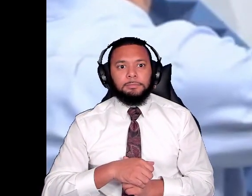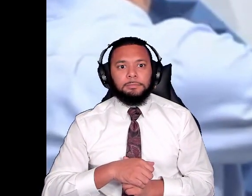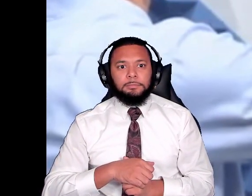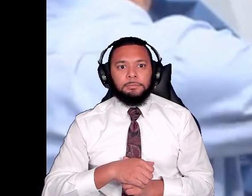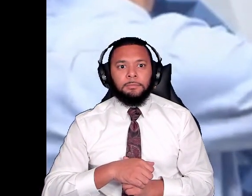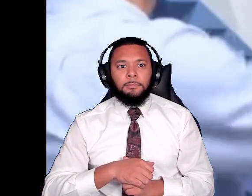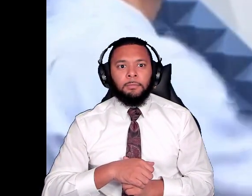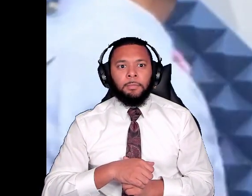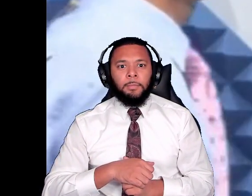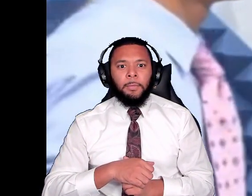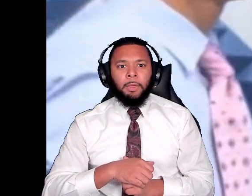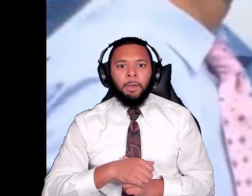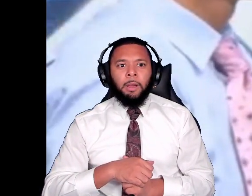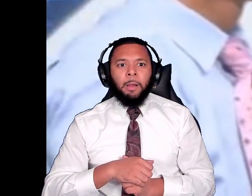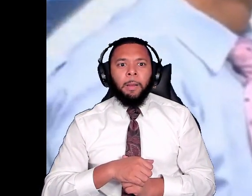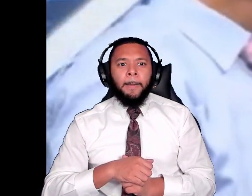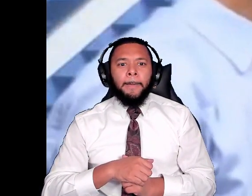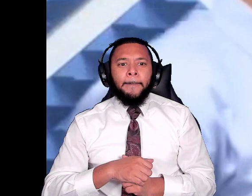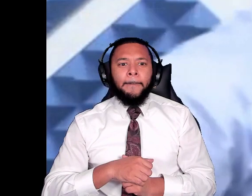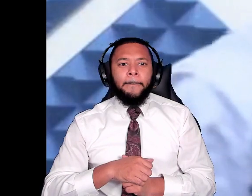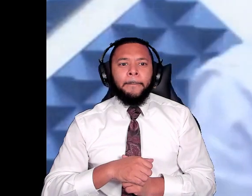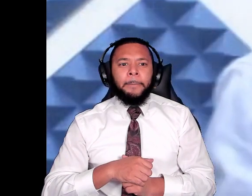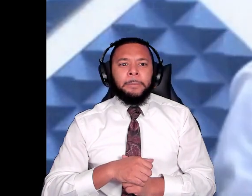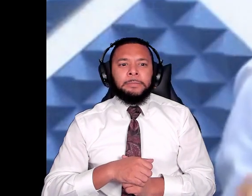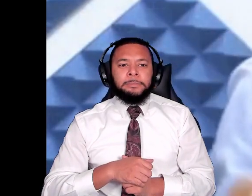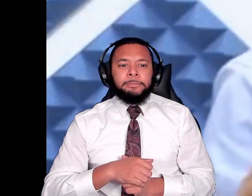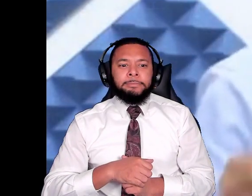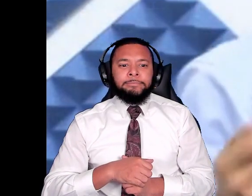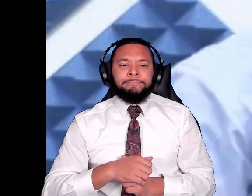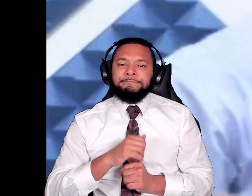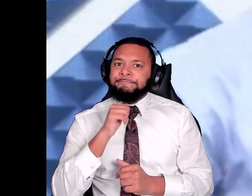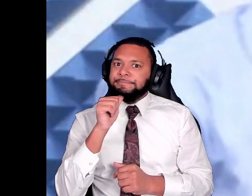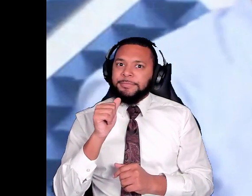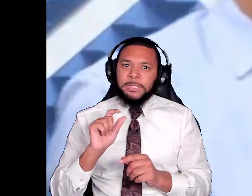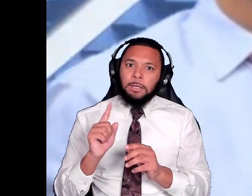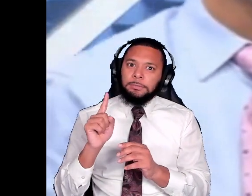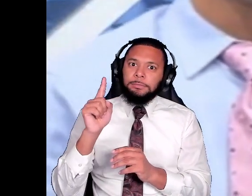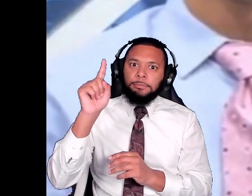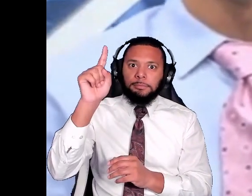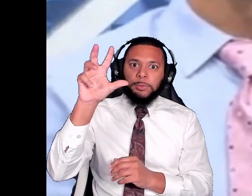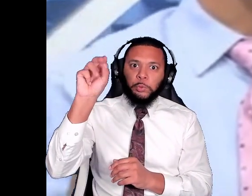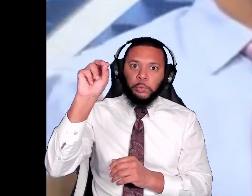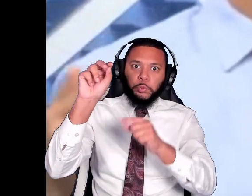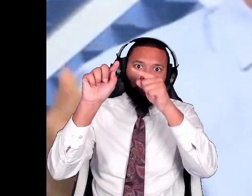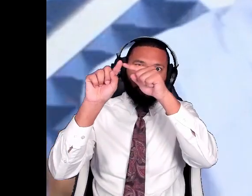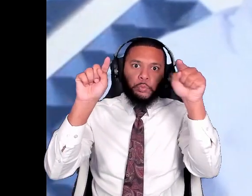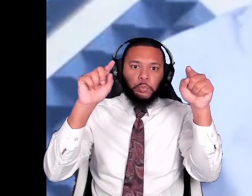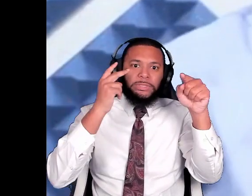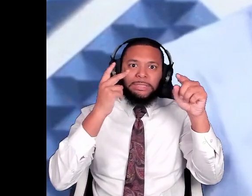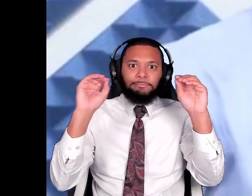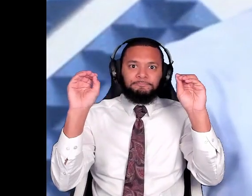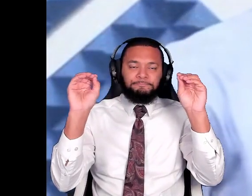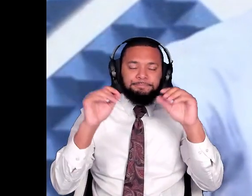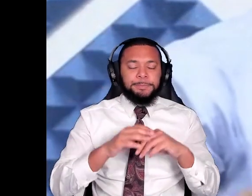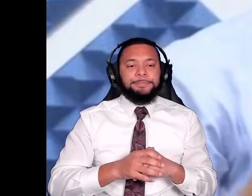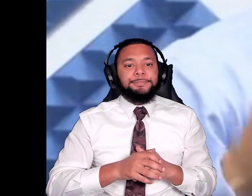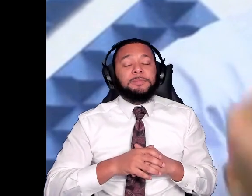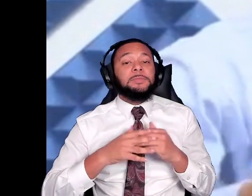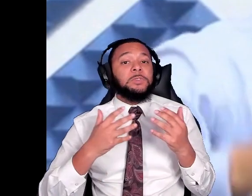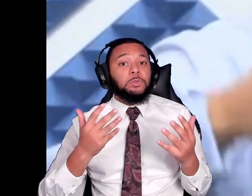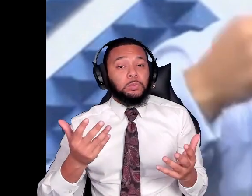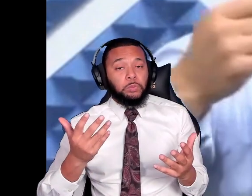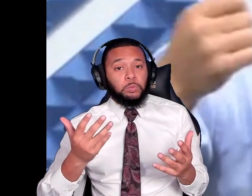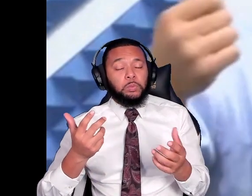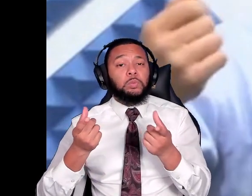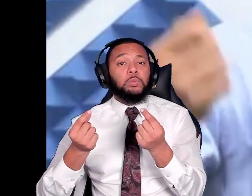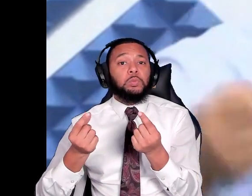12, 13, 14, 15. It doesn't go all the way to 30. So instead, why